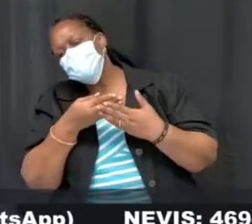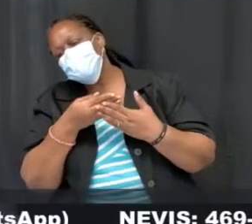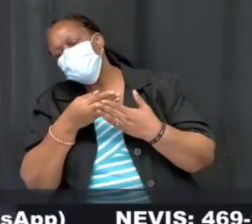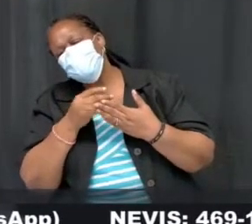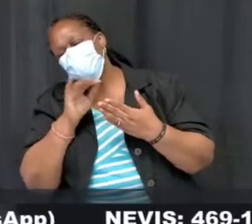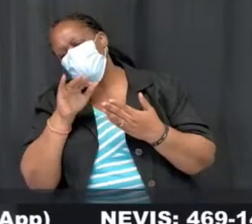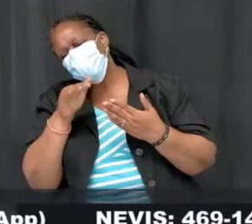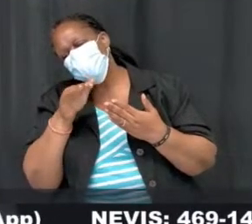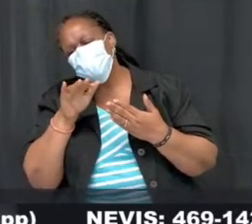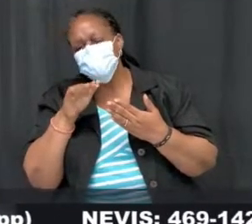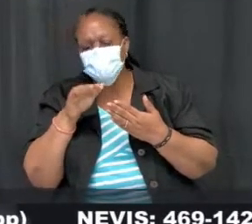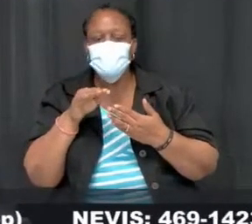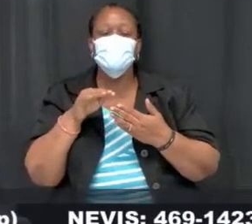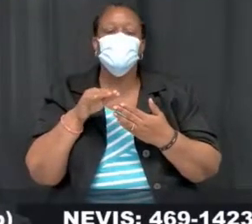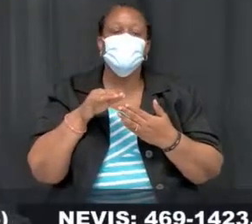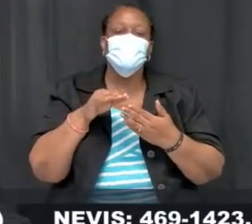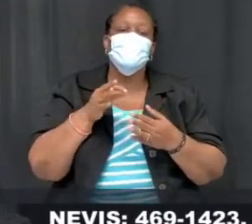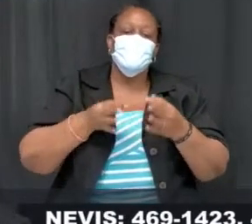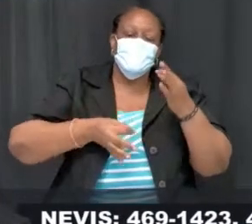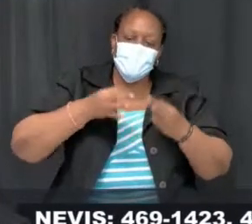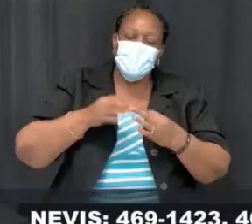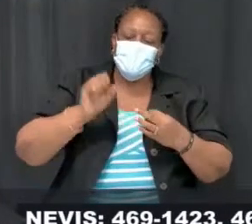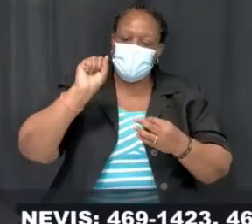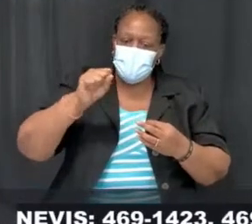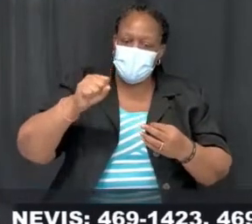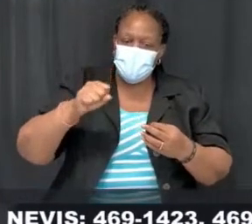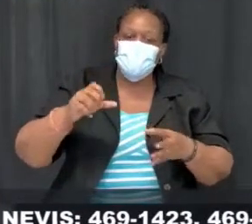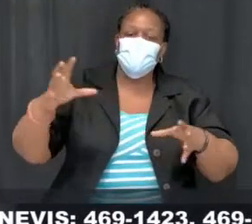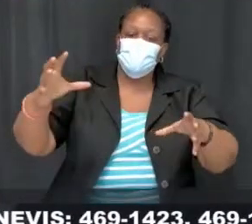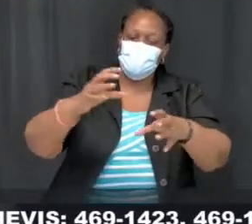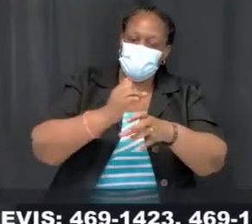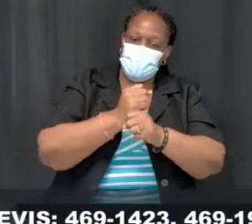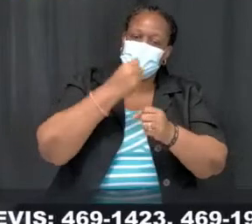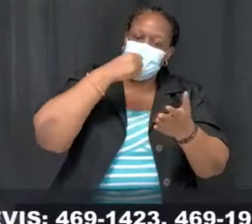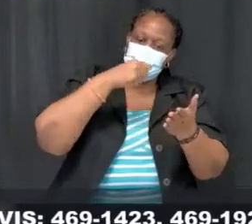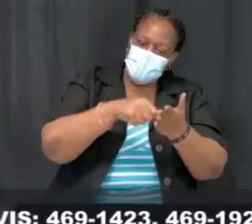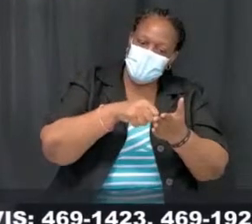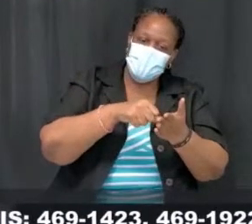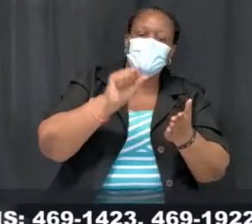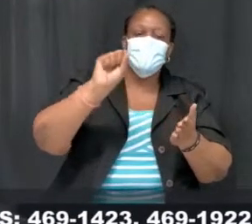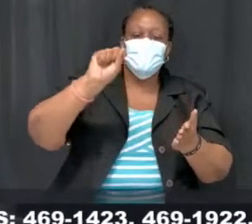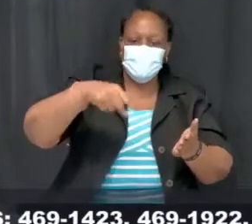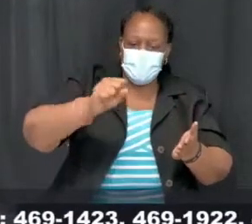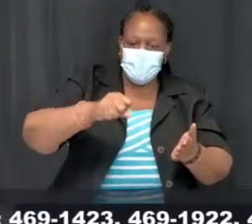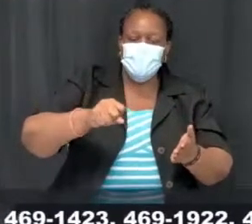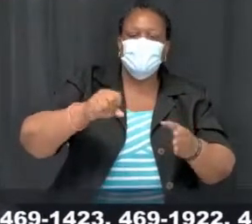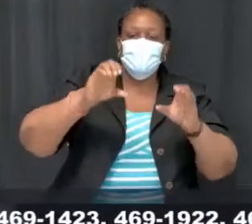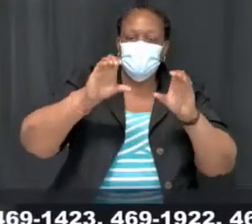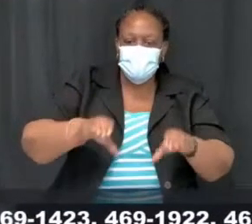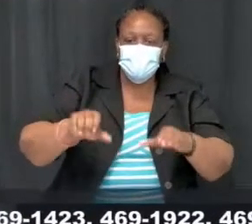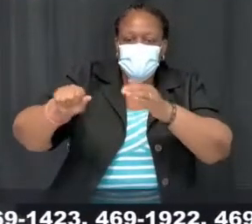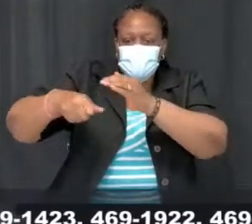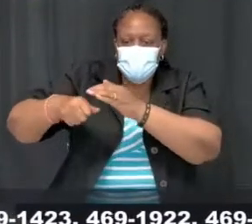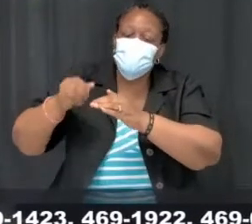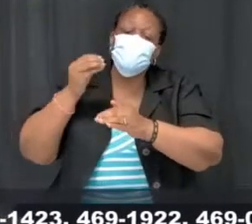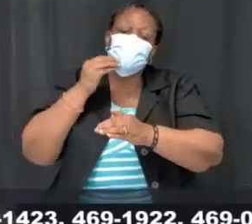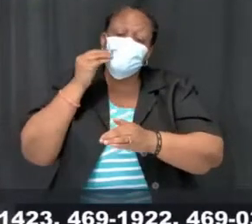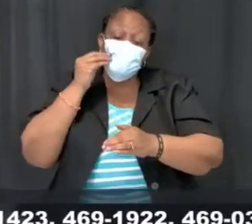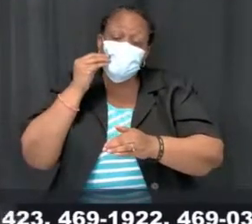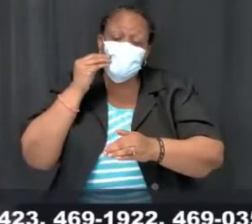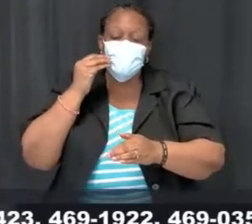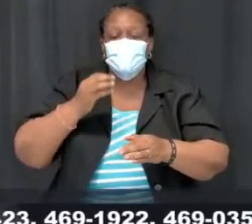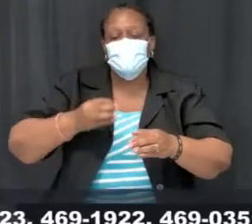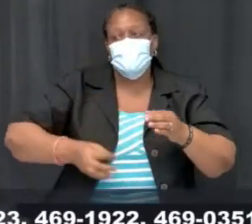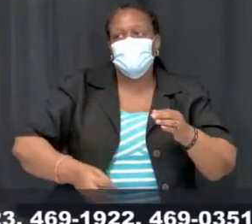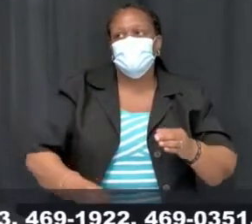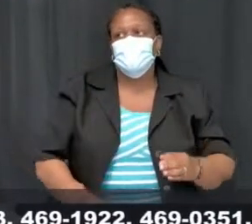will receive a letter. That letter will be explaining to you the approval and also the terms and conditions,